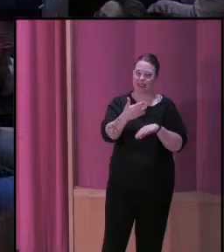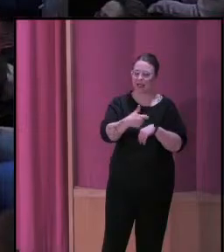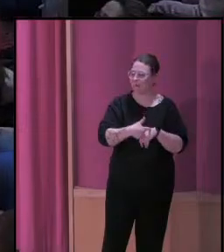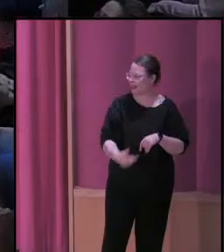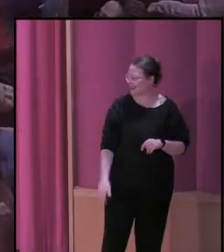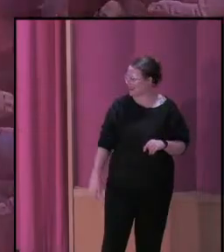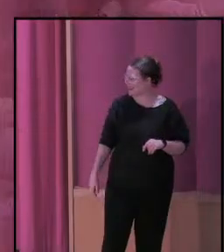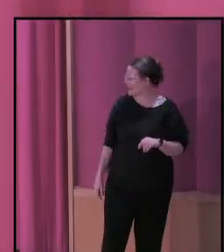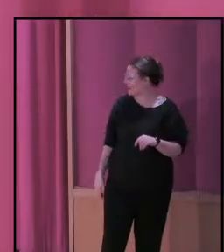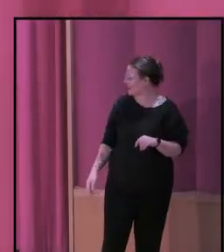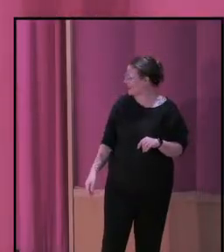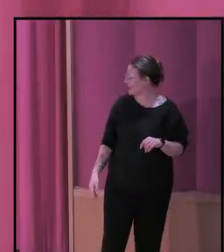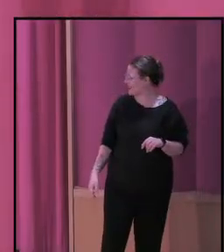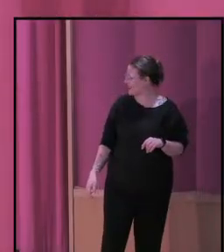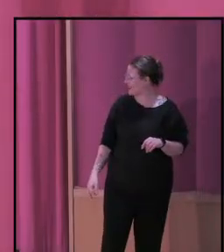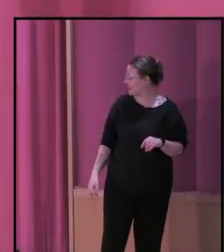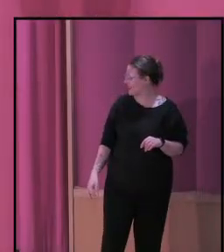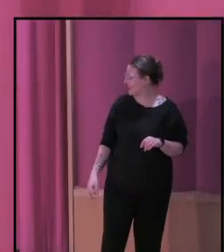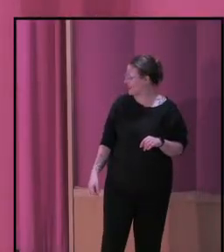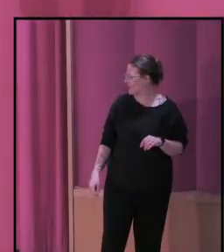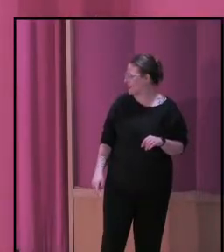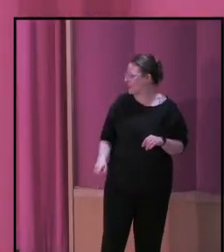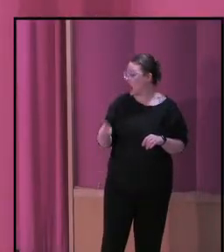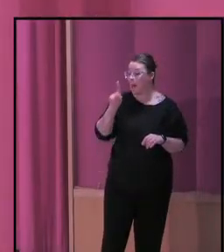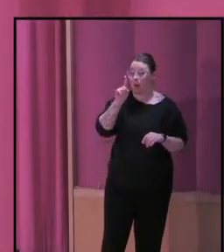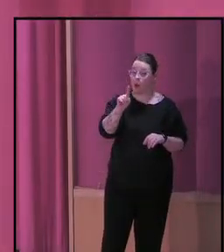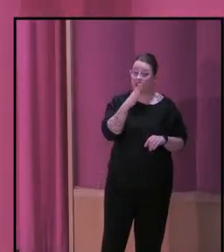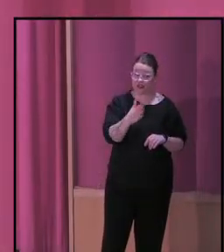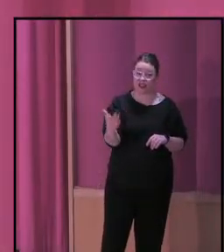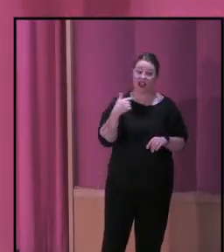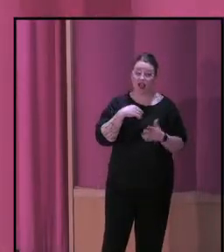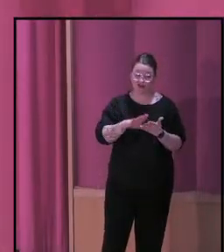But one thing that this routine has taught me for sure